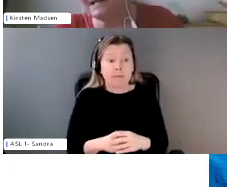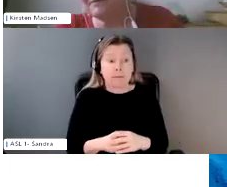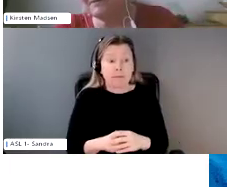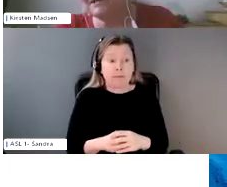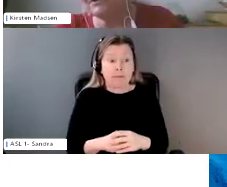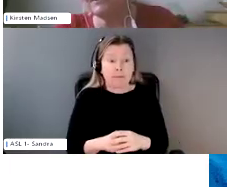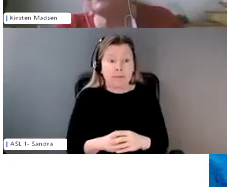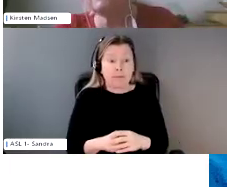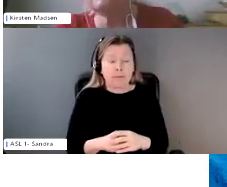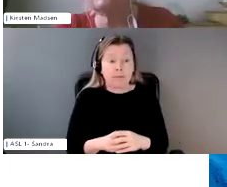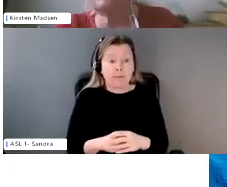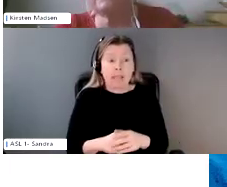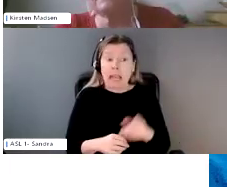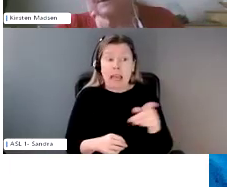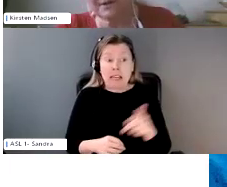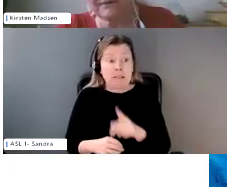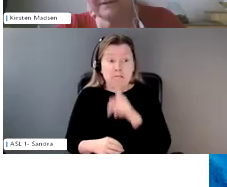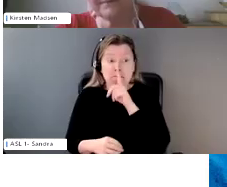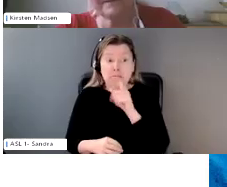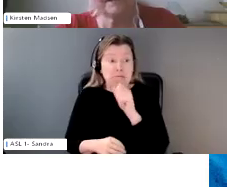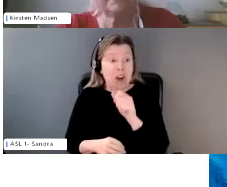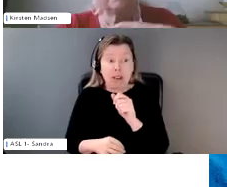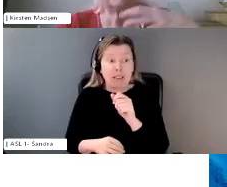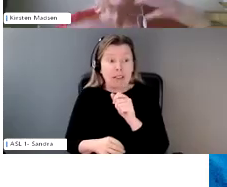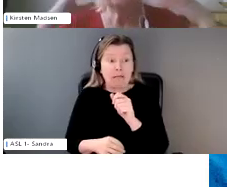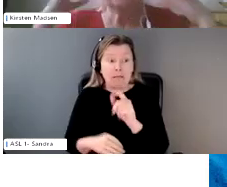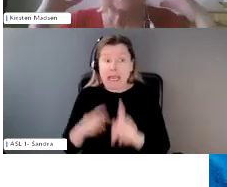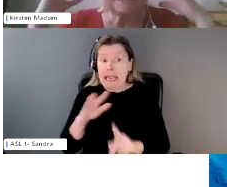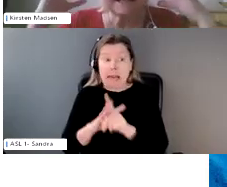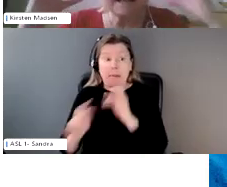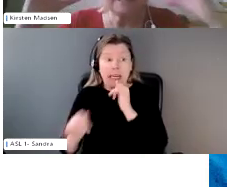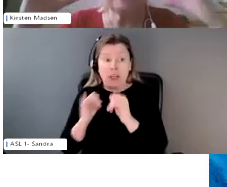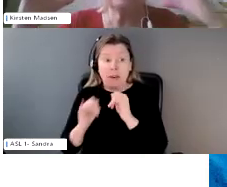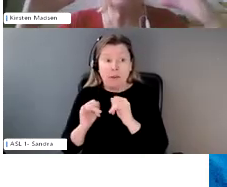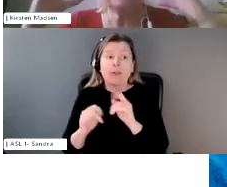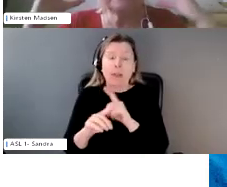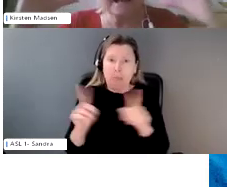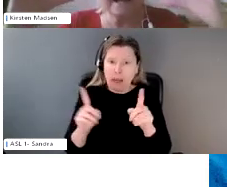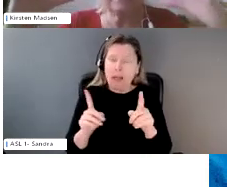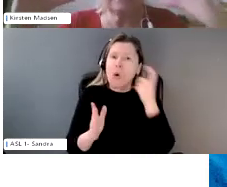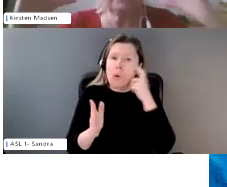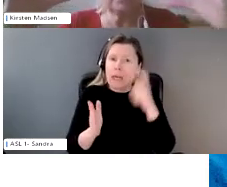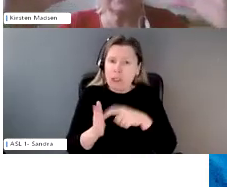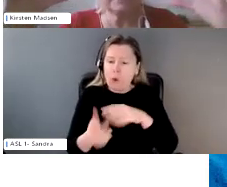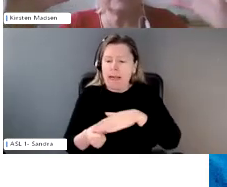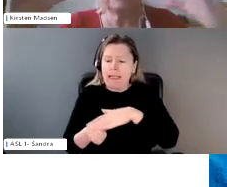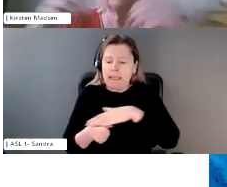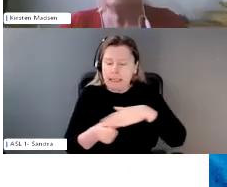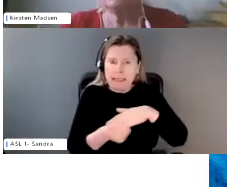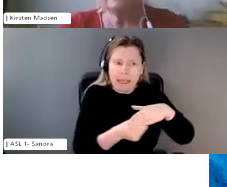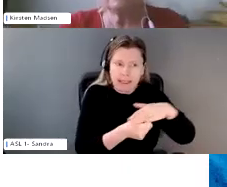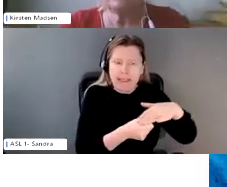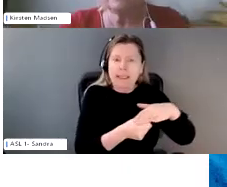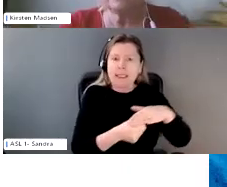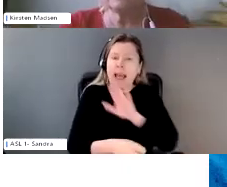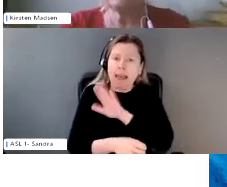that came up in the interviews, but something we observed. The site's stand on bullying.